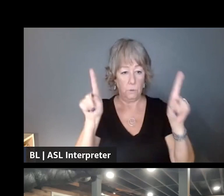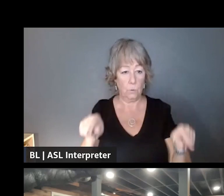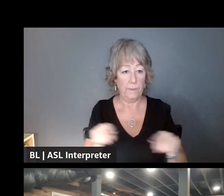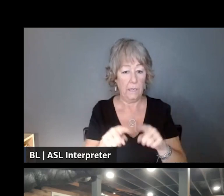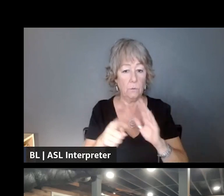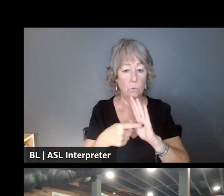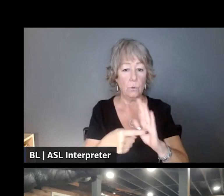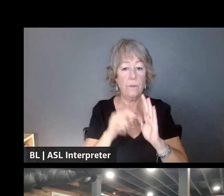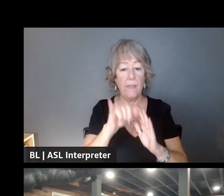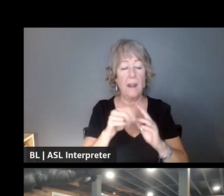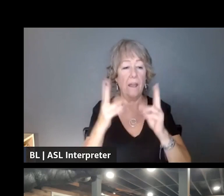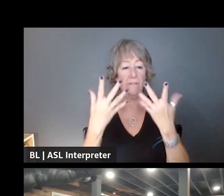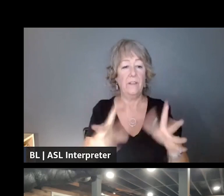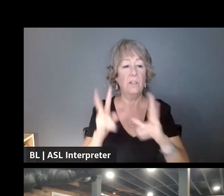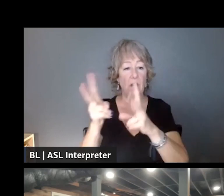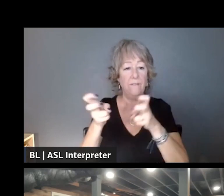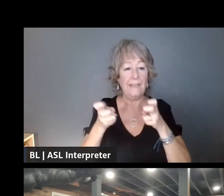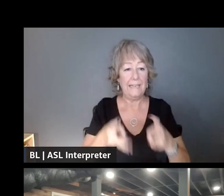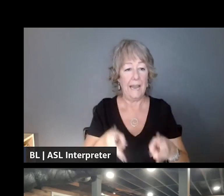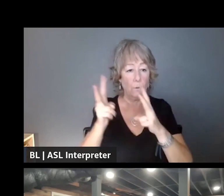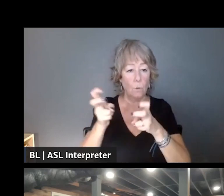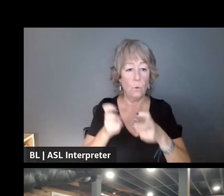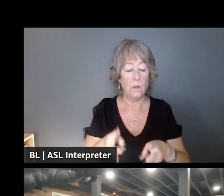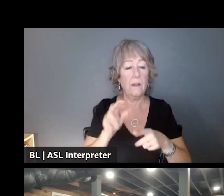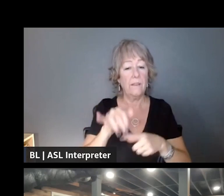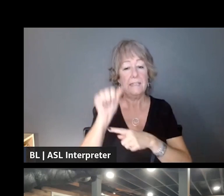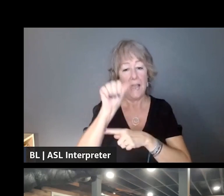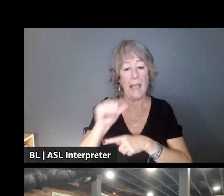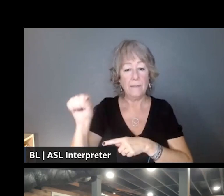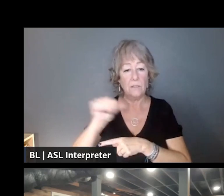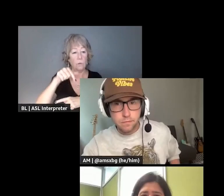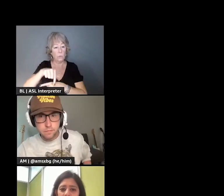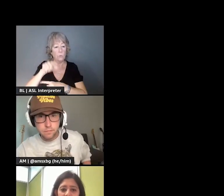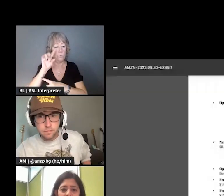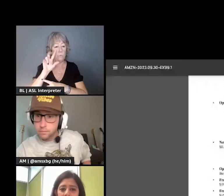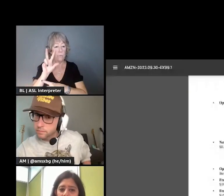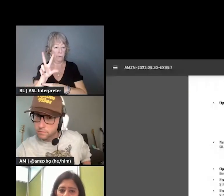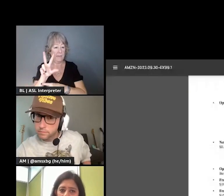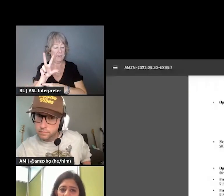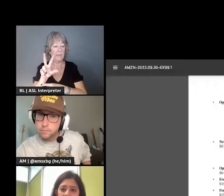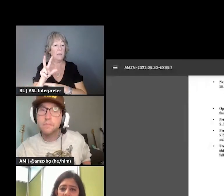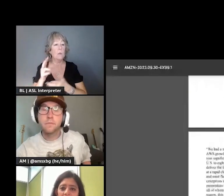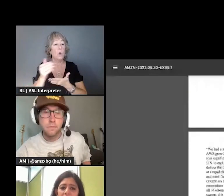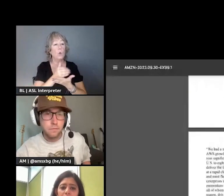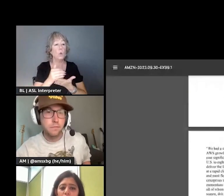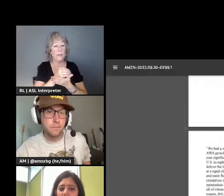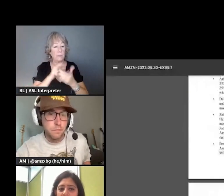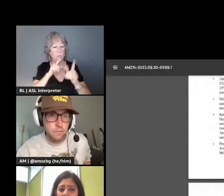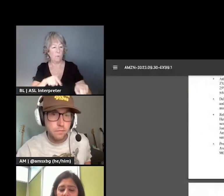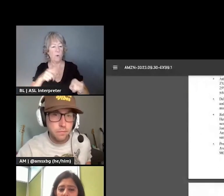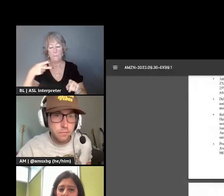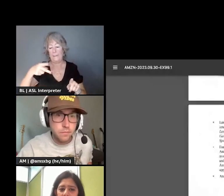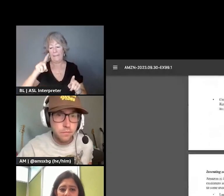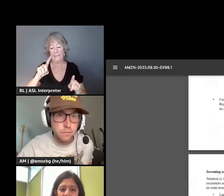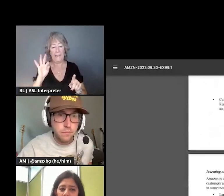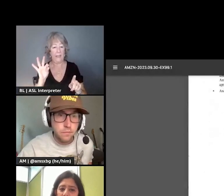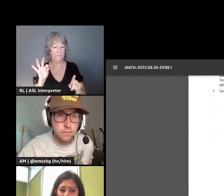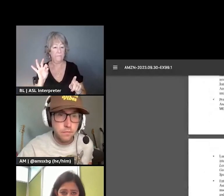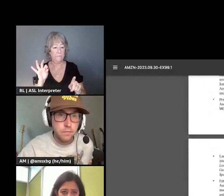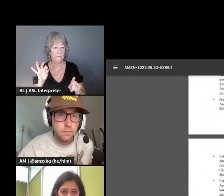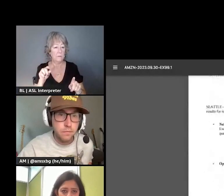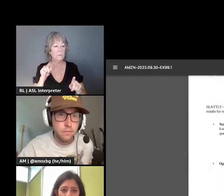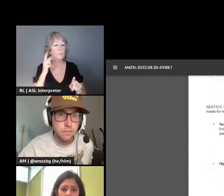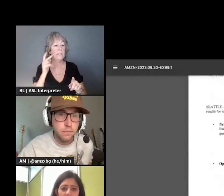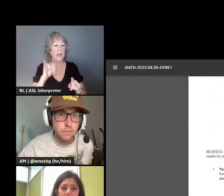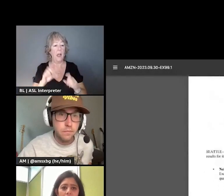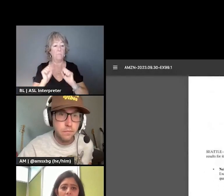have downloaded this Amazon's Q3 earnings report, this PDF file, and I've uploaded it in my S3